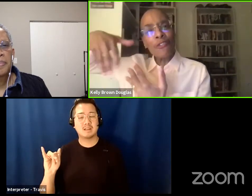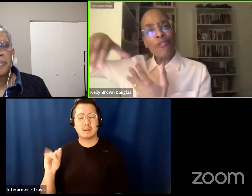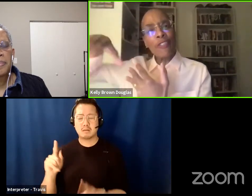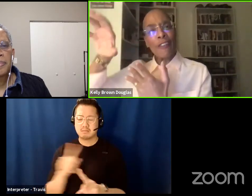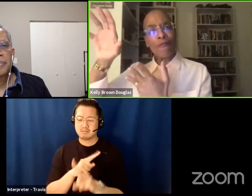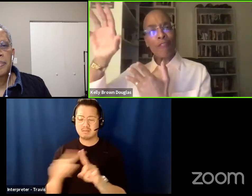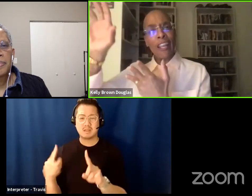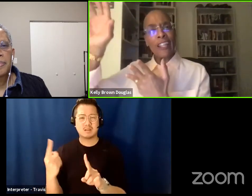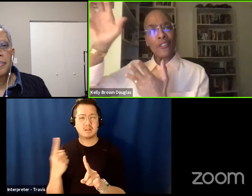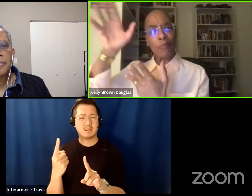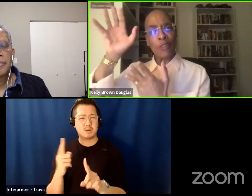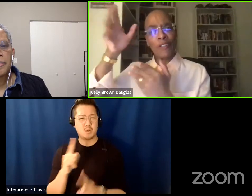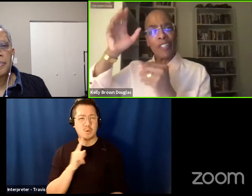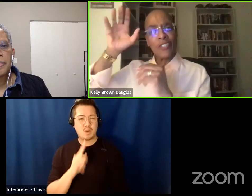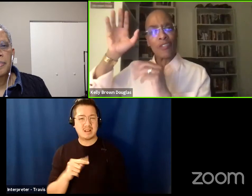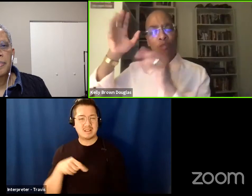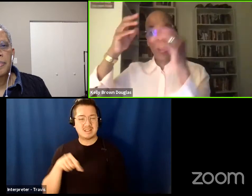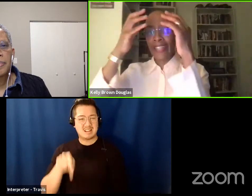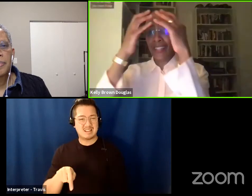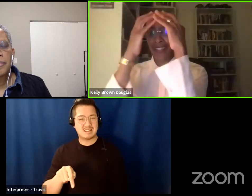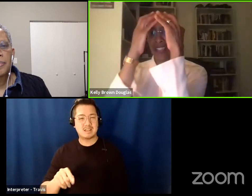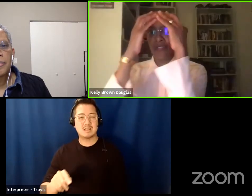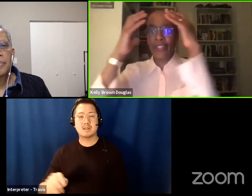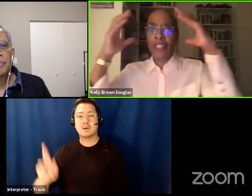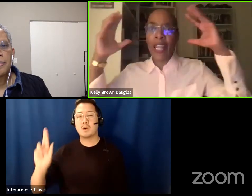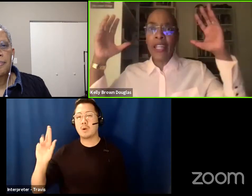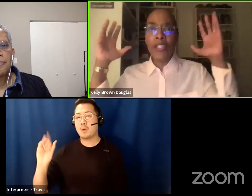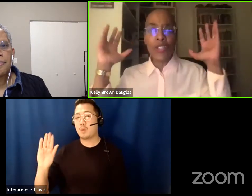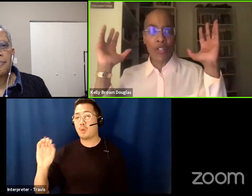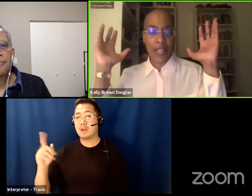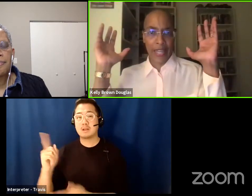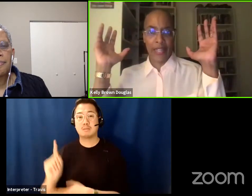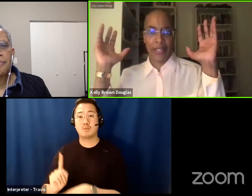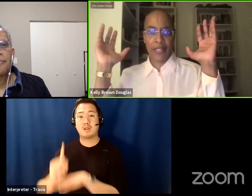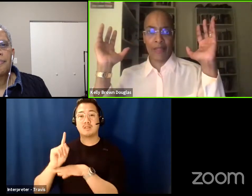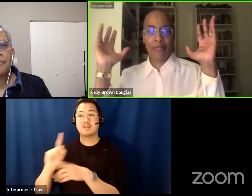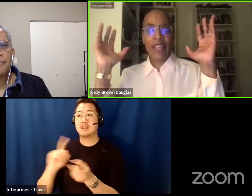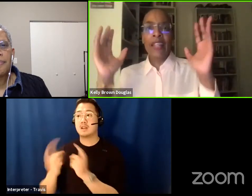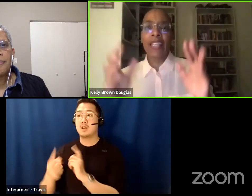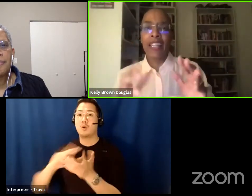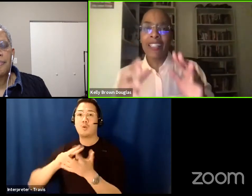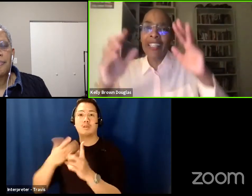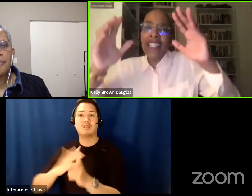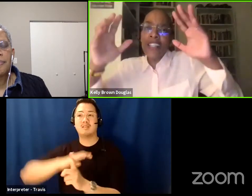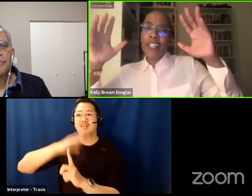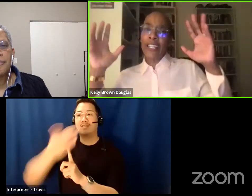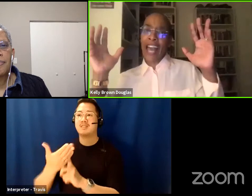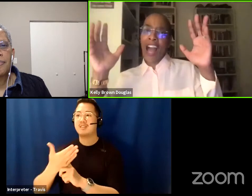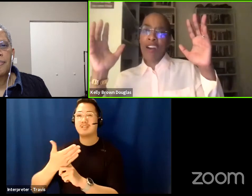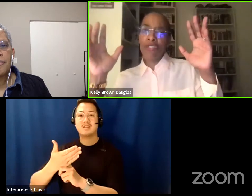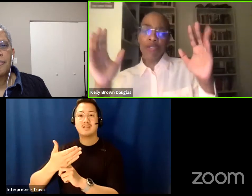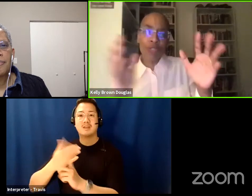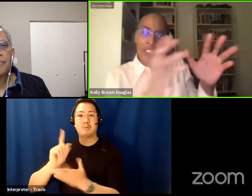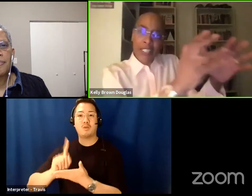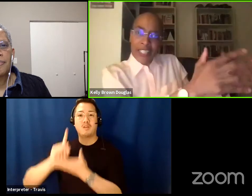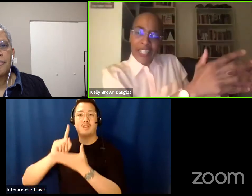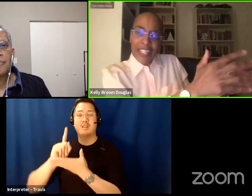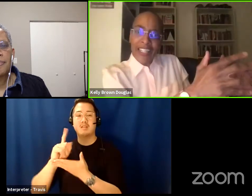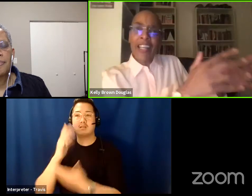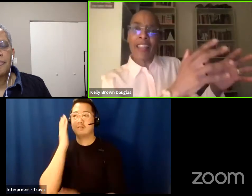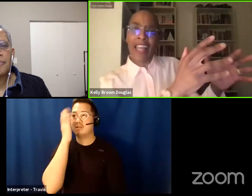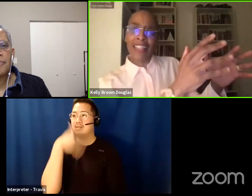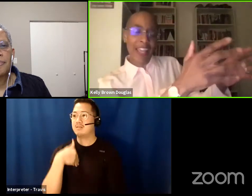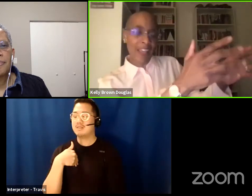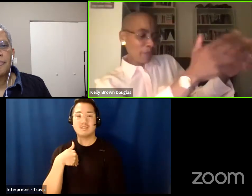living into that race privilege of whiteness that even changes your gaze, that it doesn't even allow you to